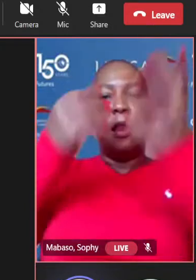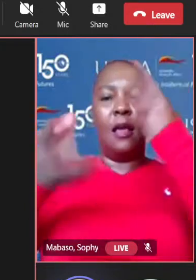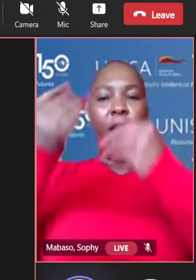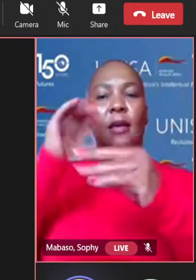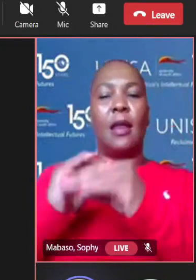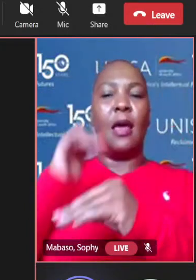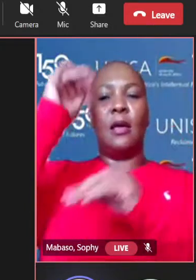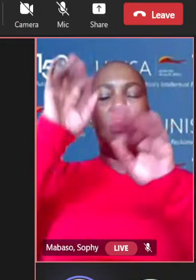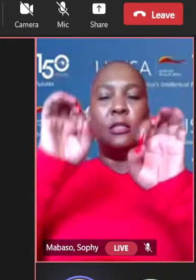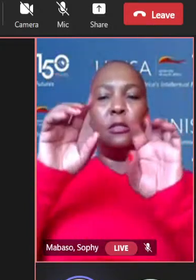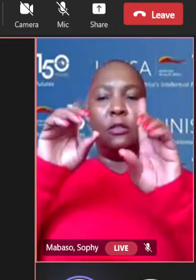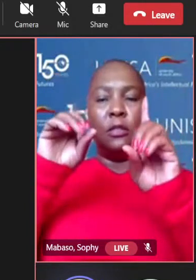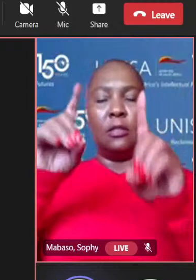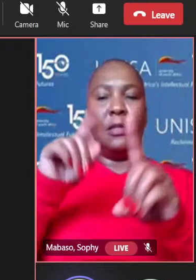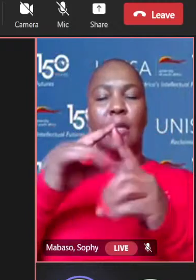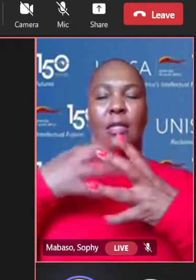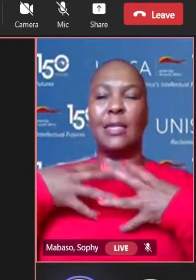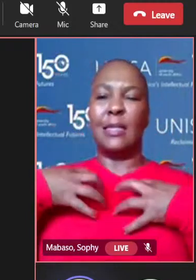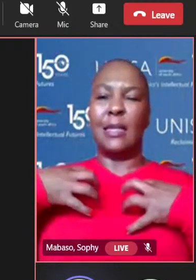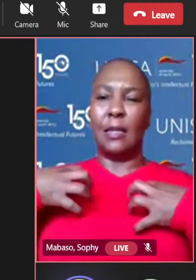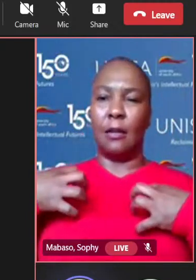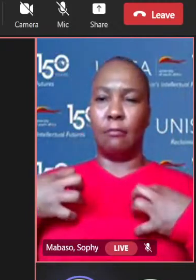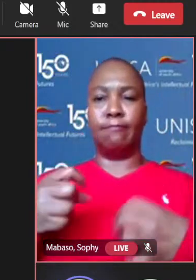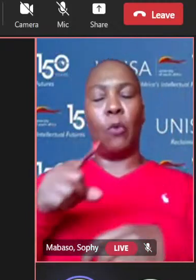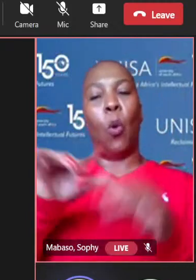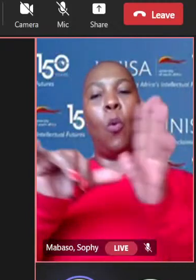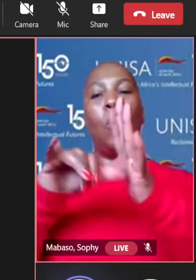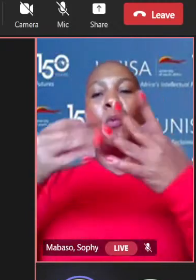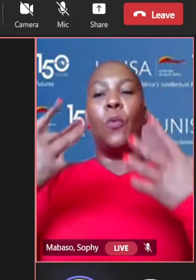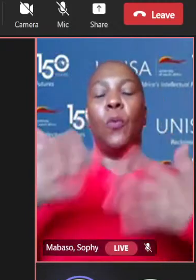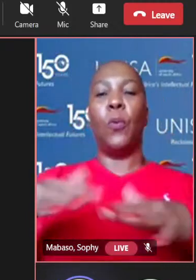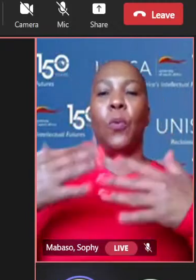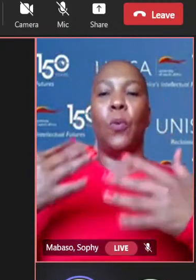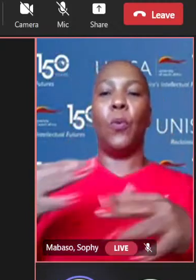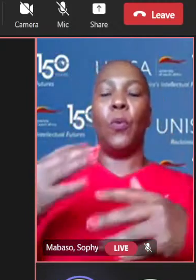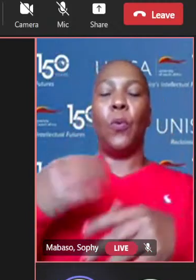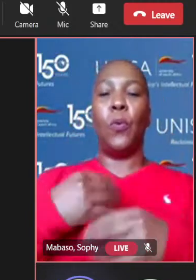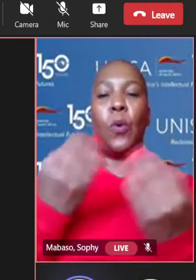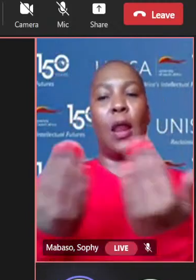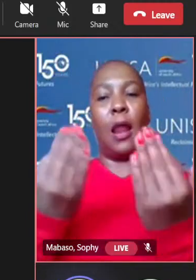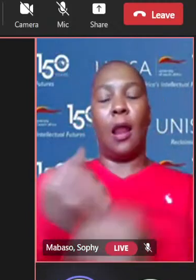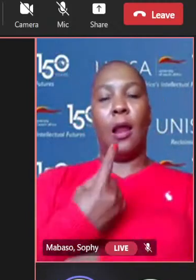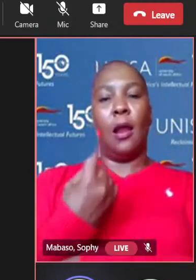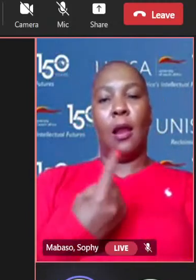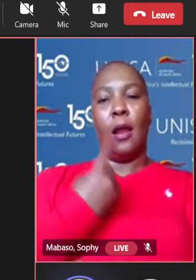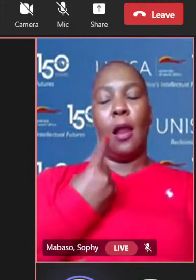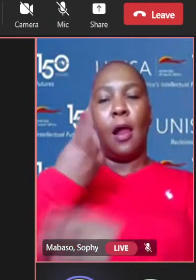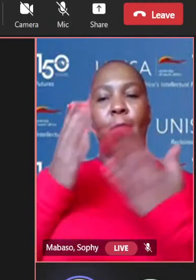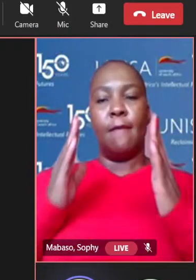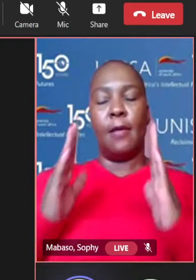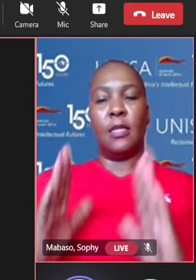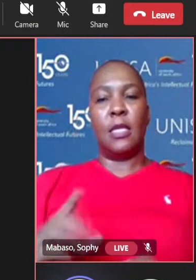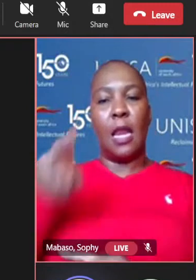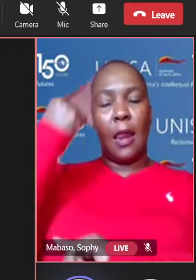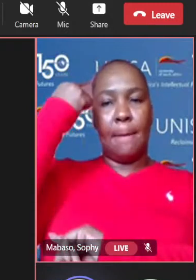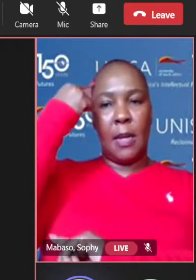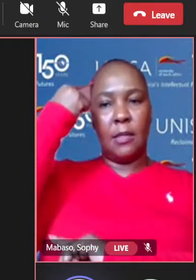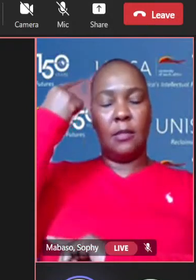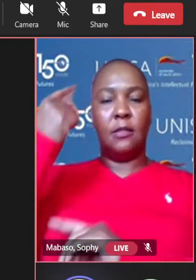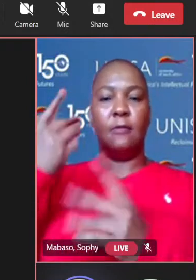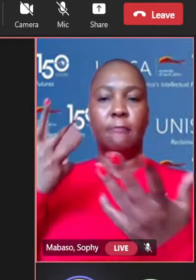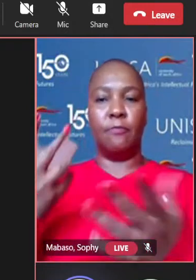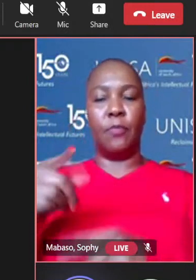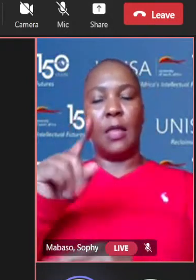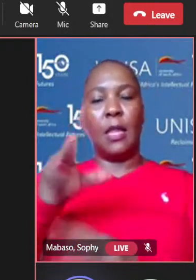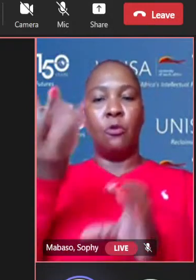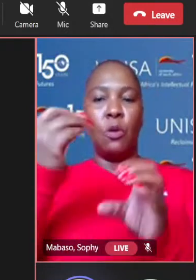can be quite stressful. So it's very important that you take care of yourself physically and mentally. So those would include